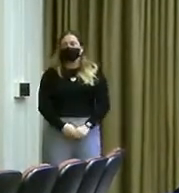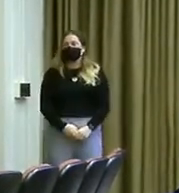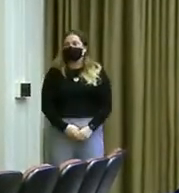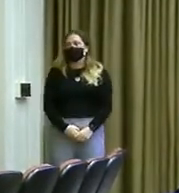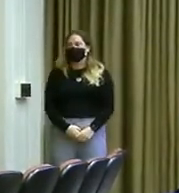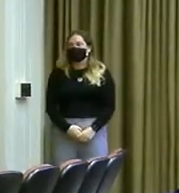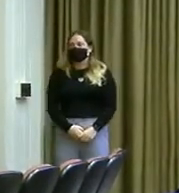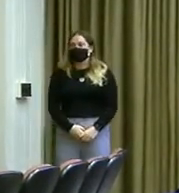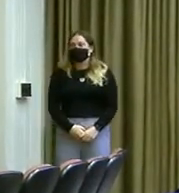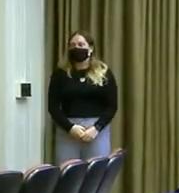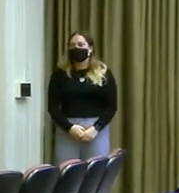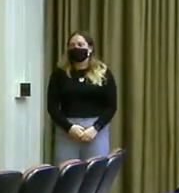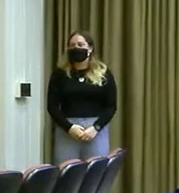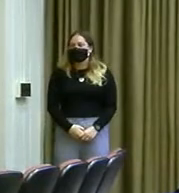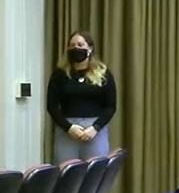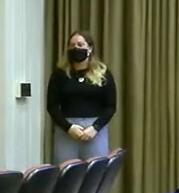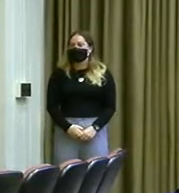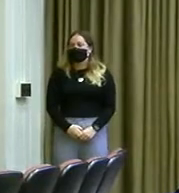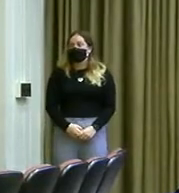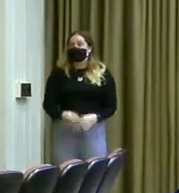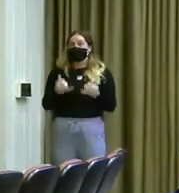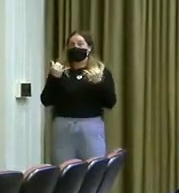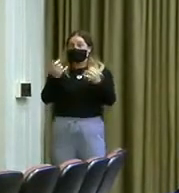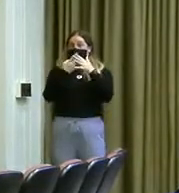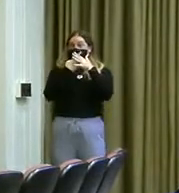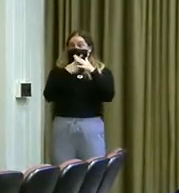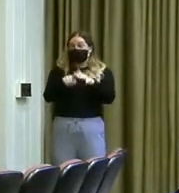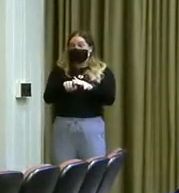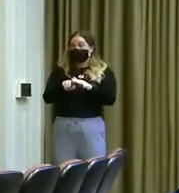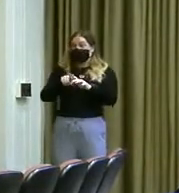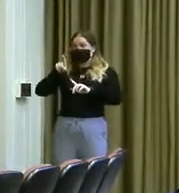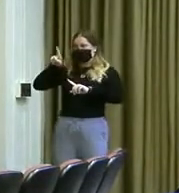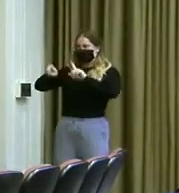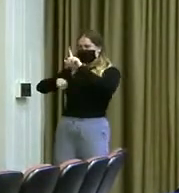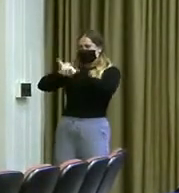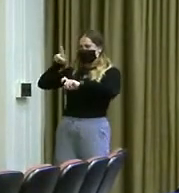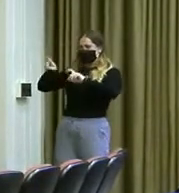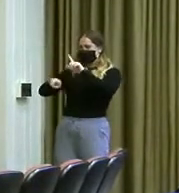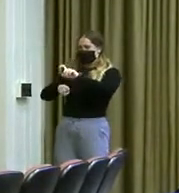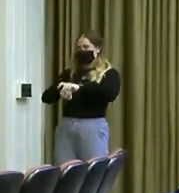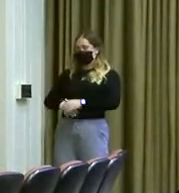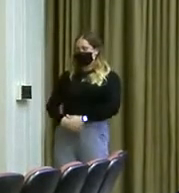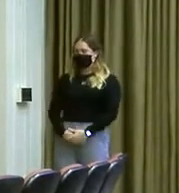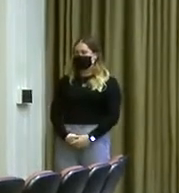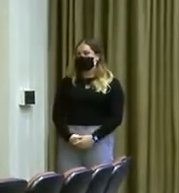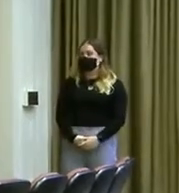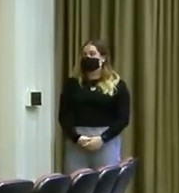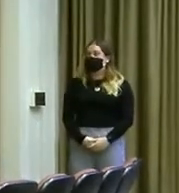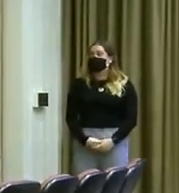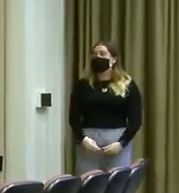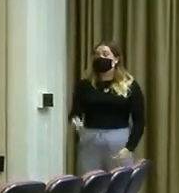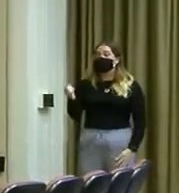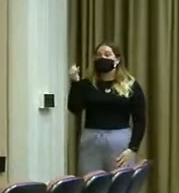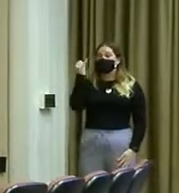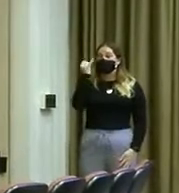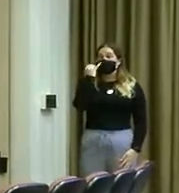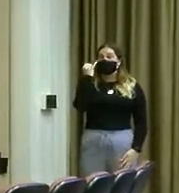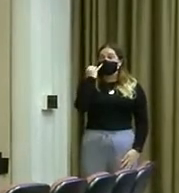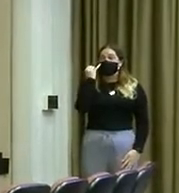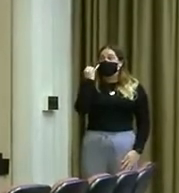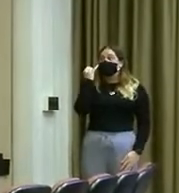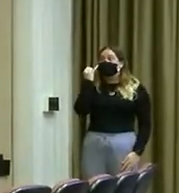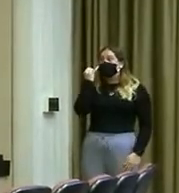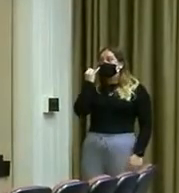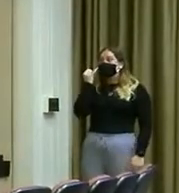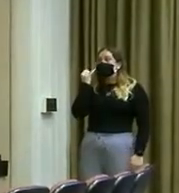panel. I'm going to start off by asking you the first question. If you can really talk